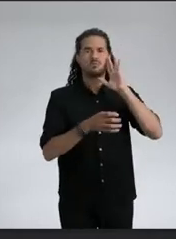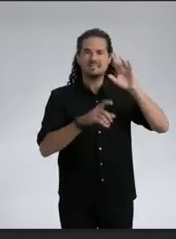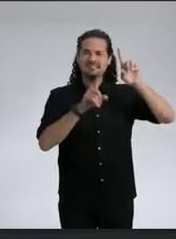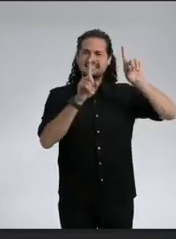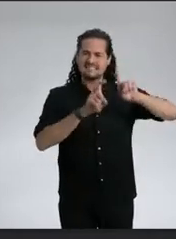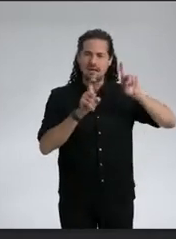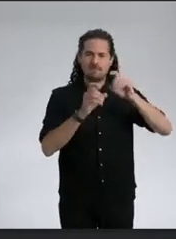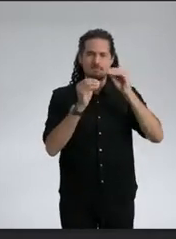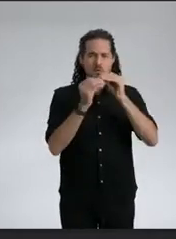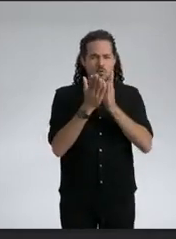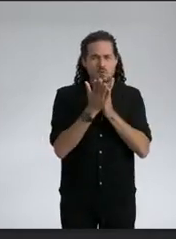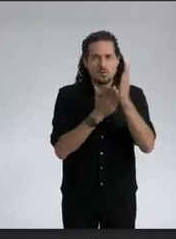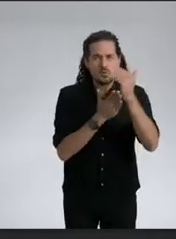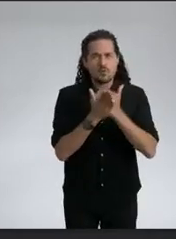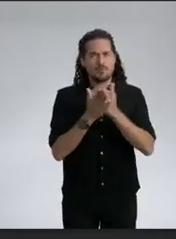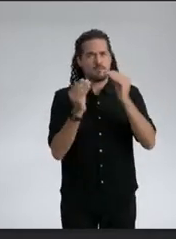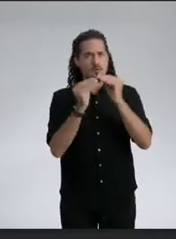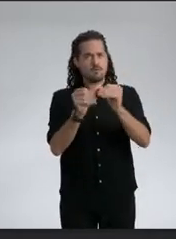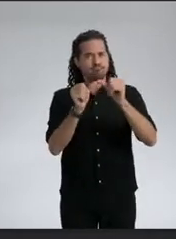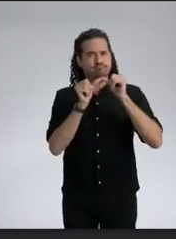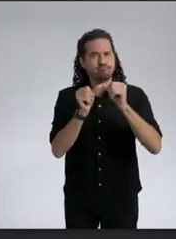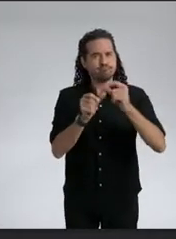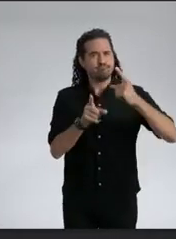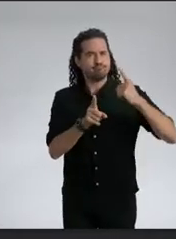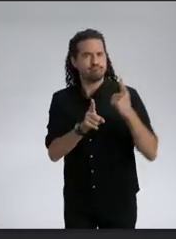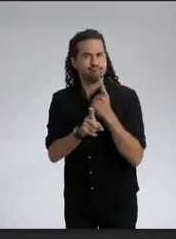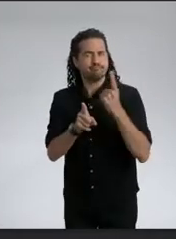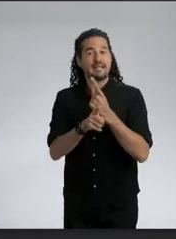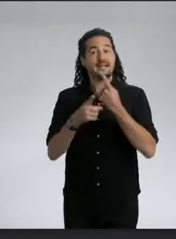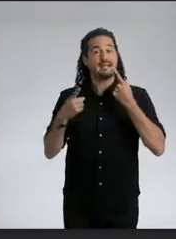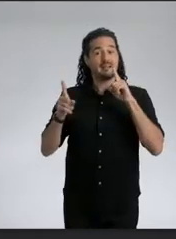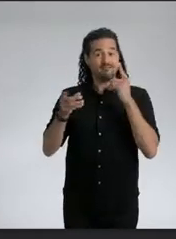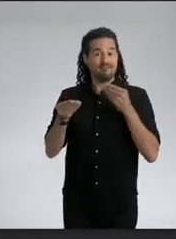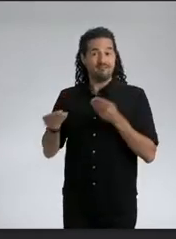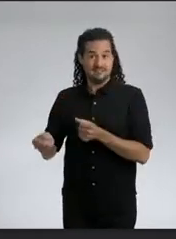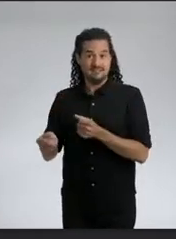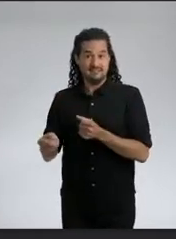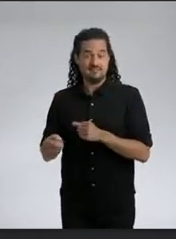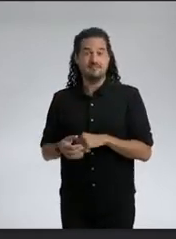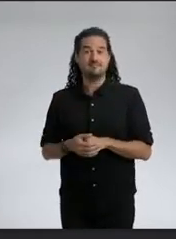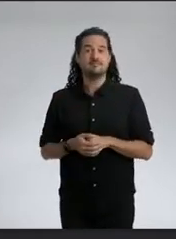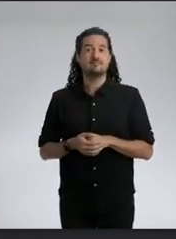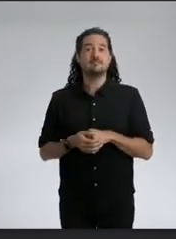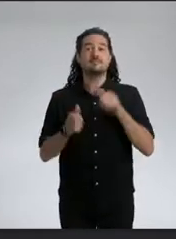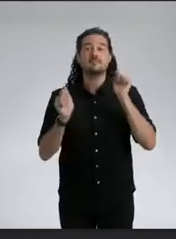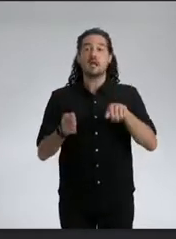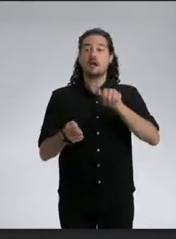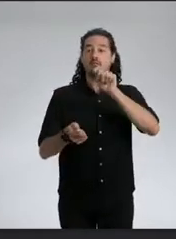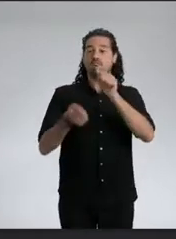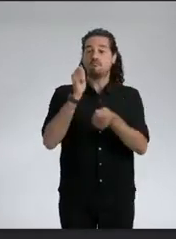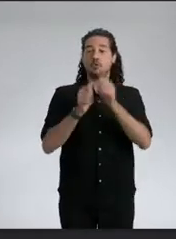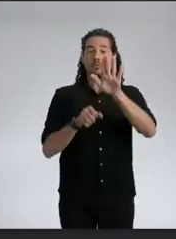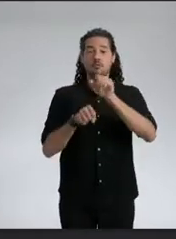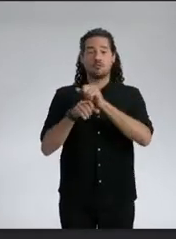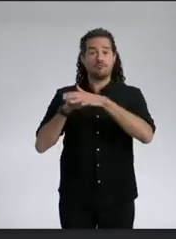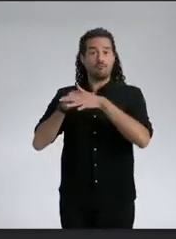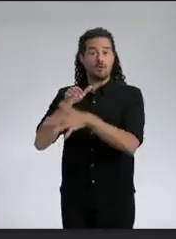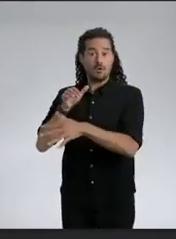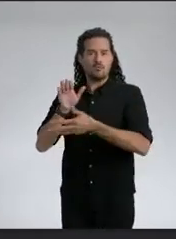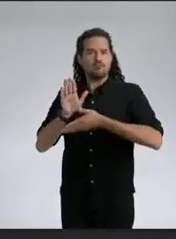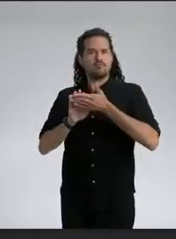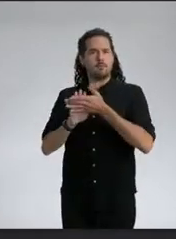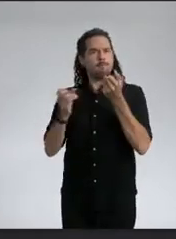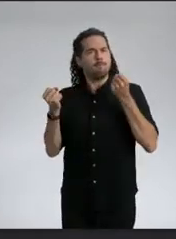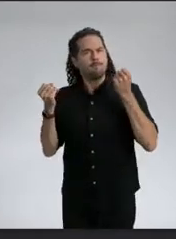more consistently, and more efficiently. You can configure your Xcode Cloud workflows to run multiple test plans across